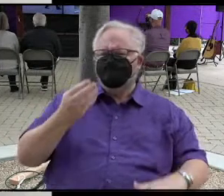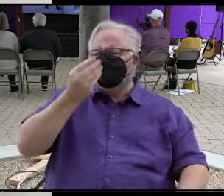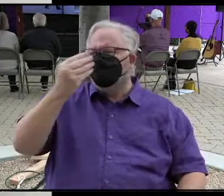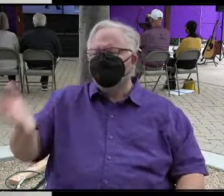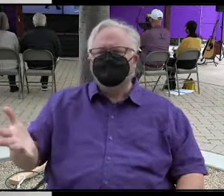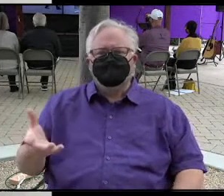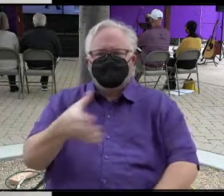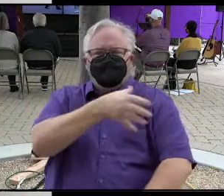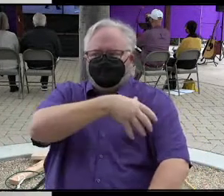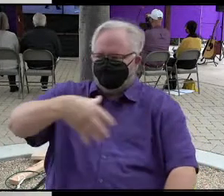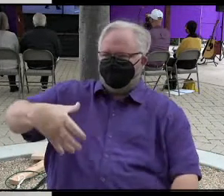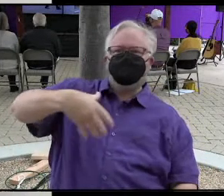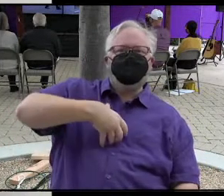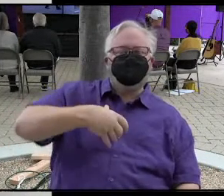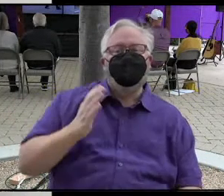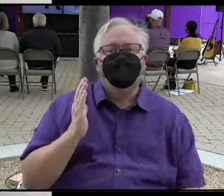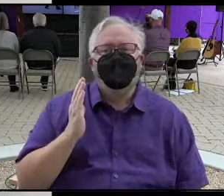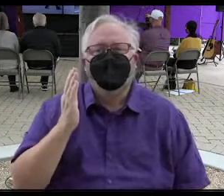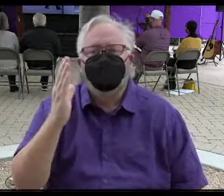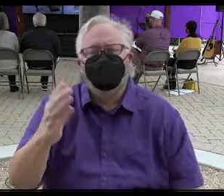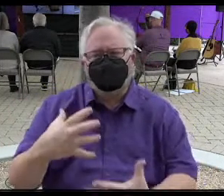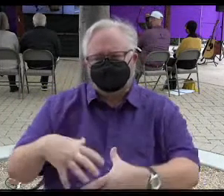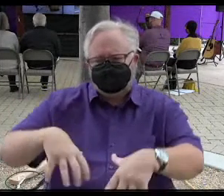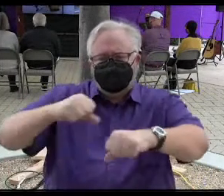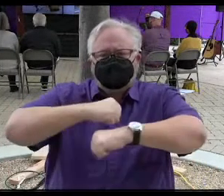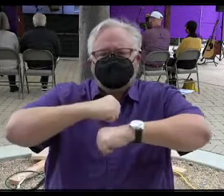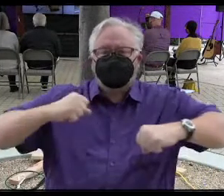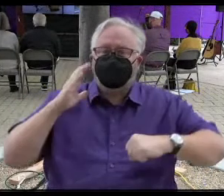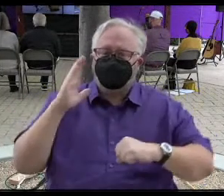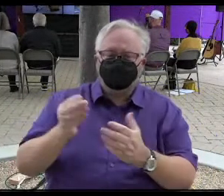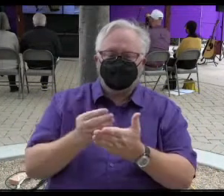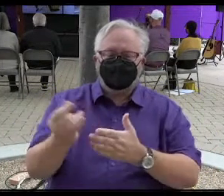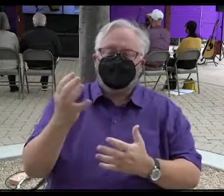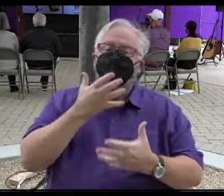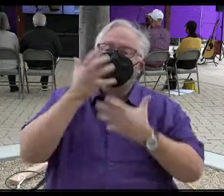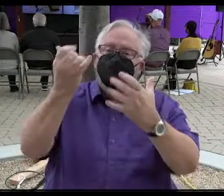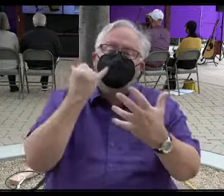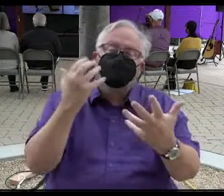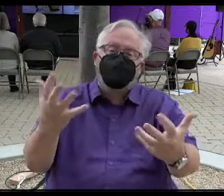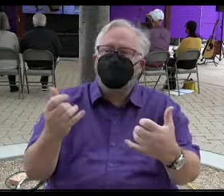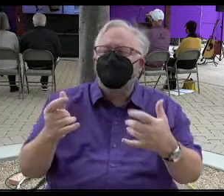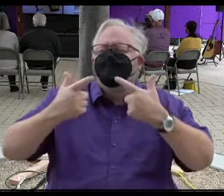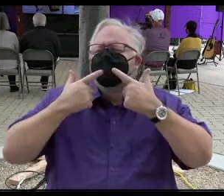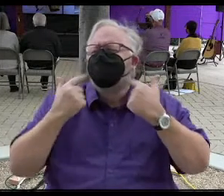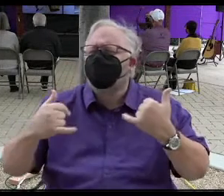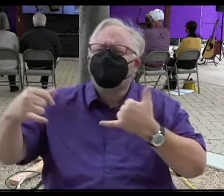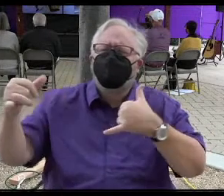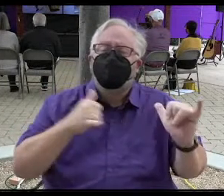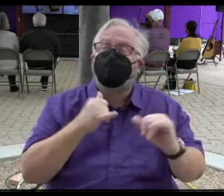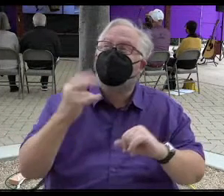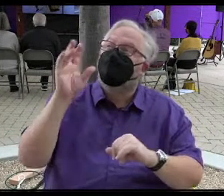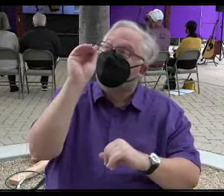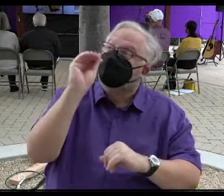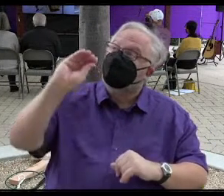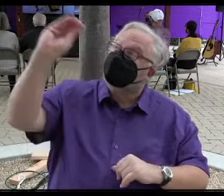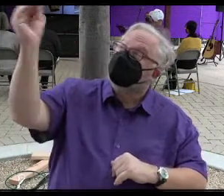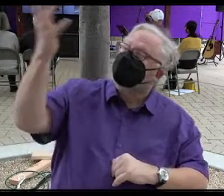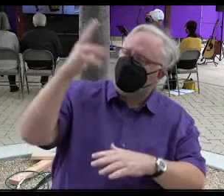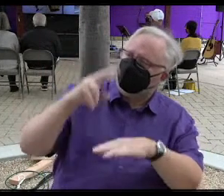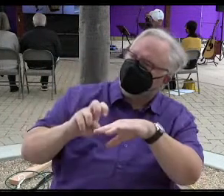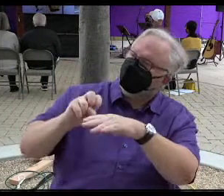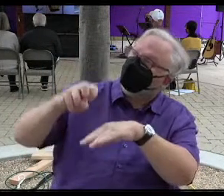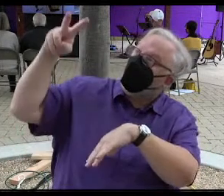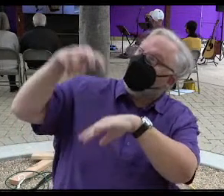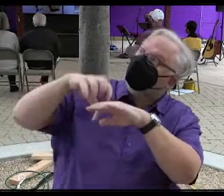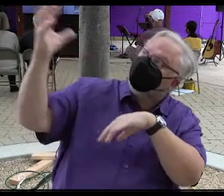up space. I'll shout if I please. I'll laugh and I'll play and I'll jump at the sun. I'll wear the